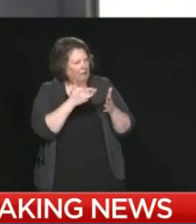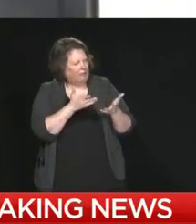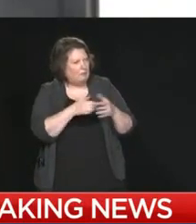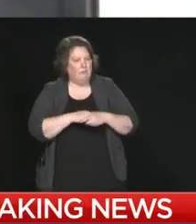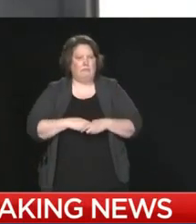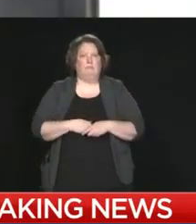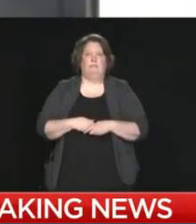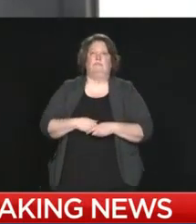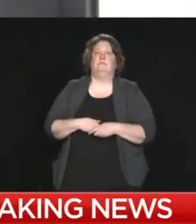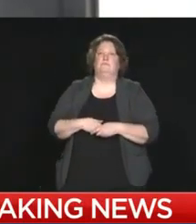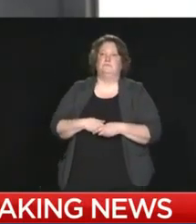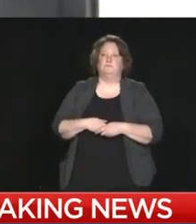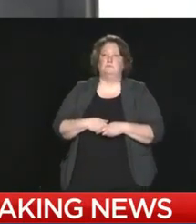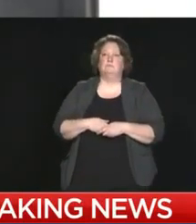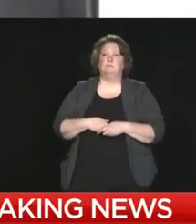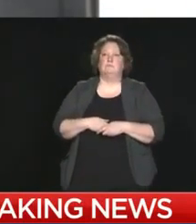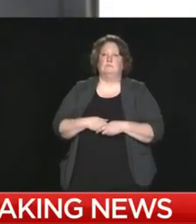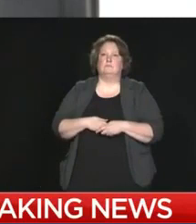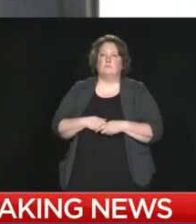be